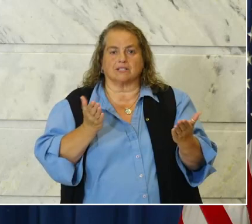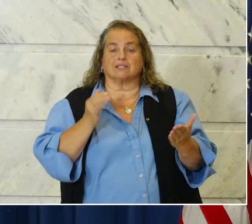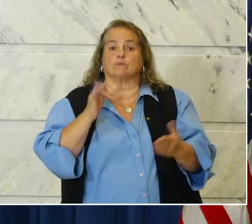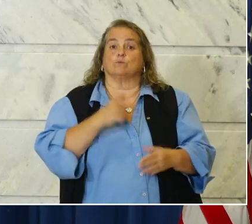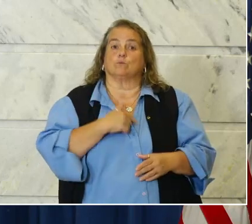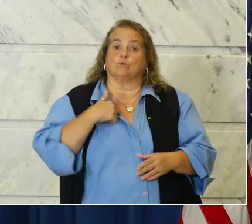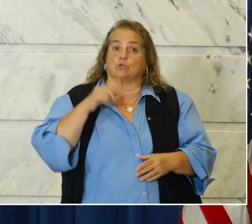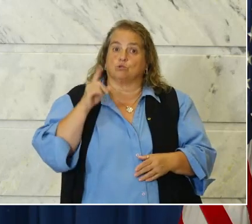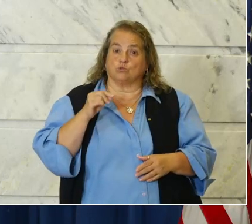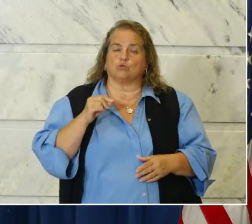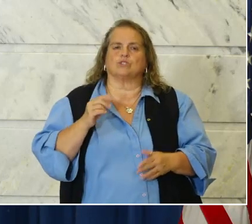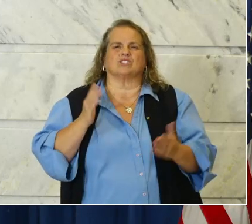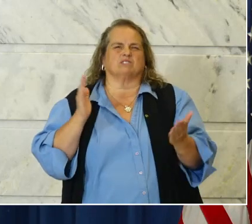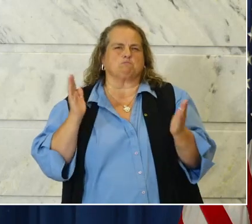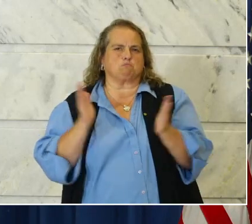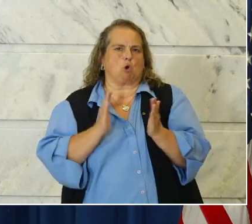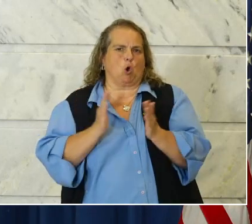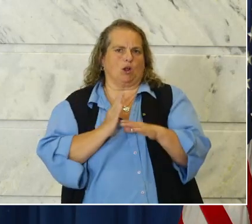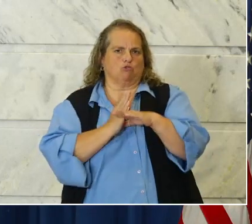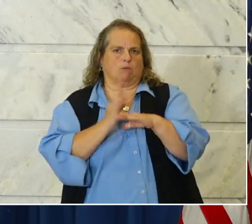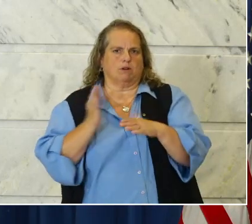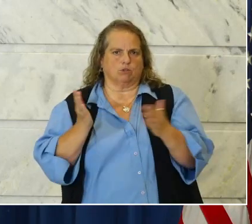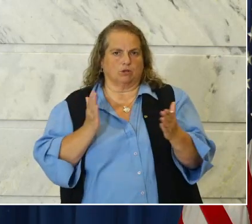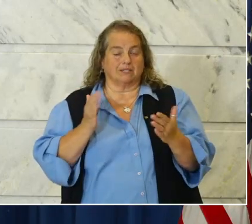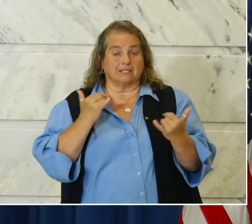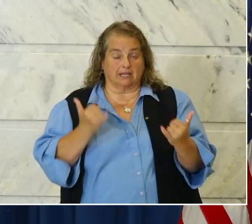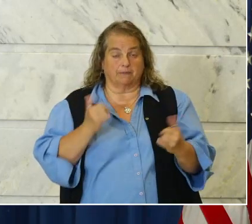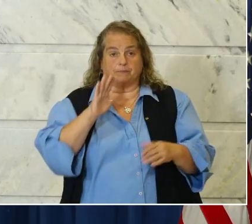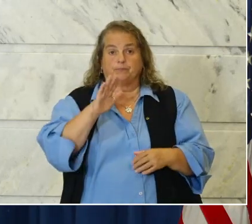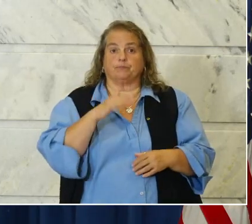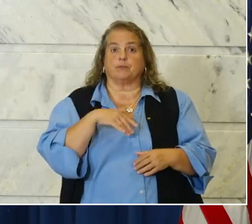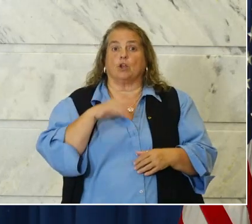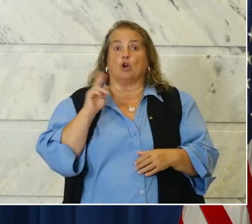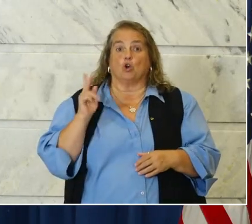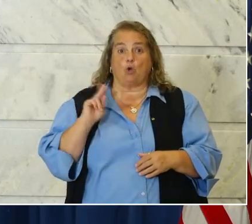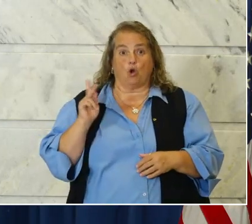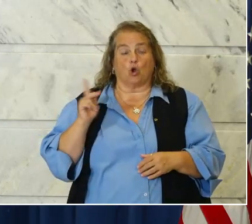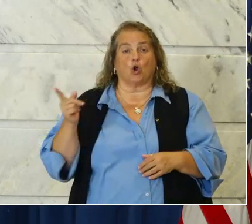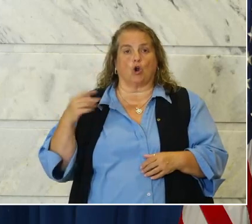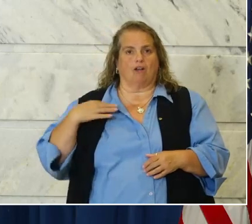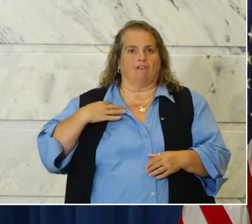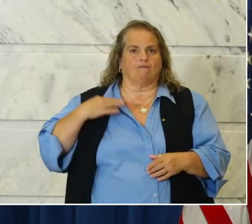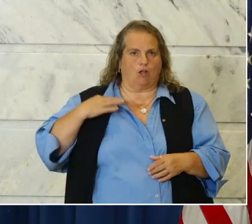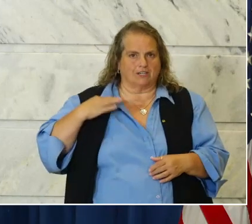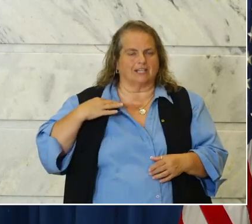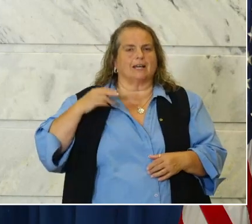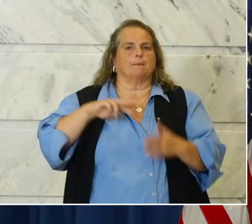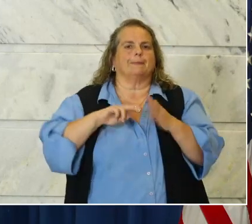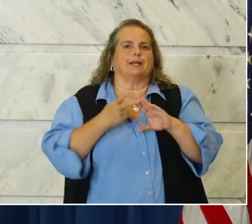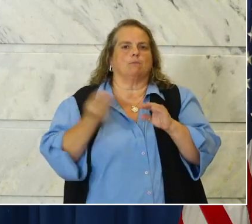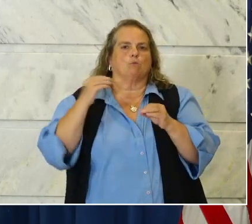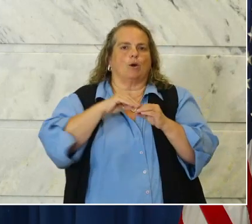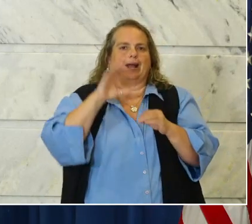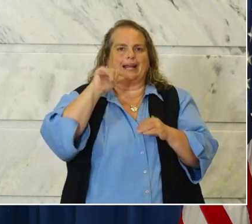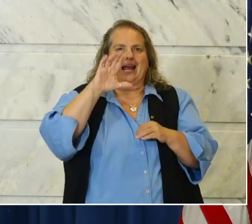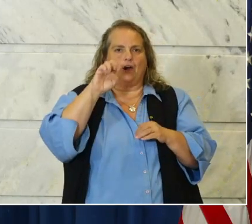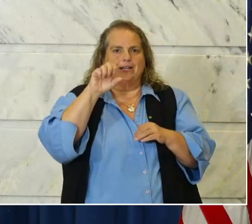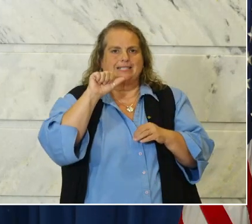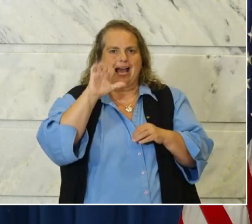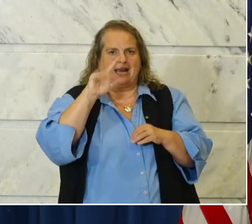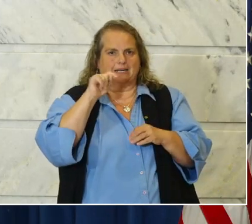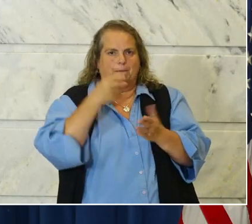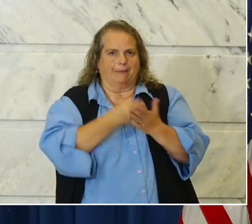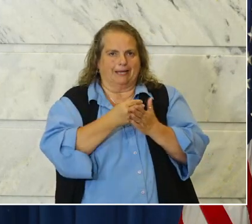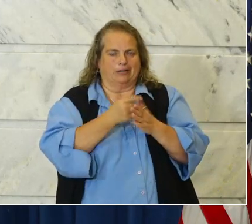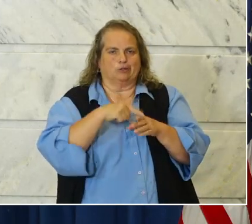is as small as possible. Now, because Kroger volunteered, it's going to take more in CARES Act money. That's fine. We got to be testing.